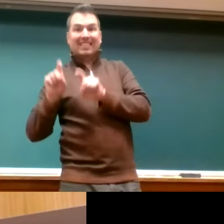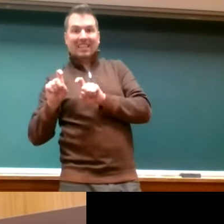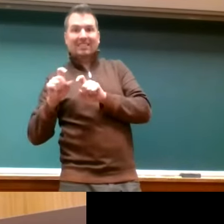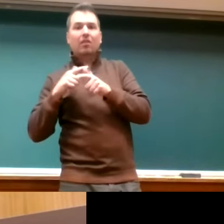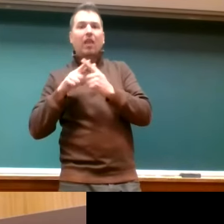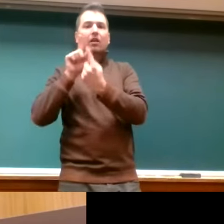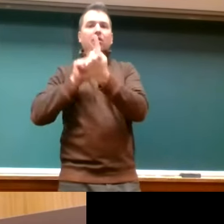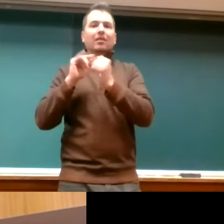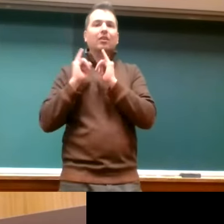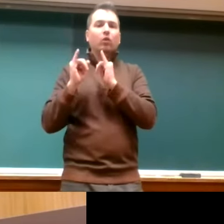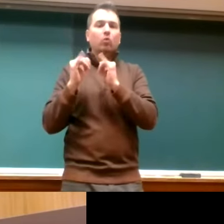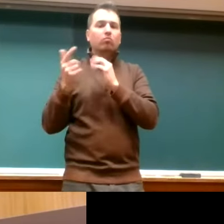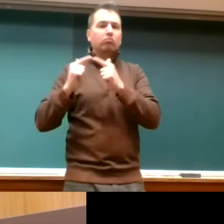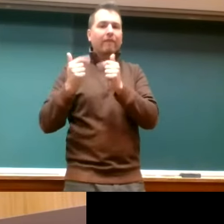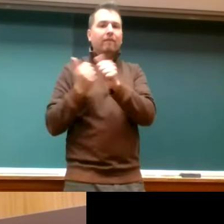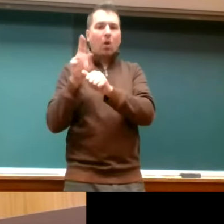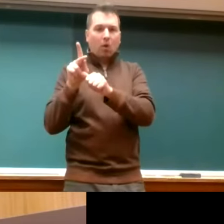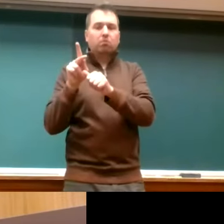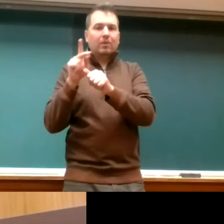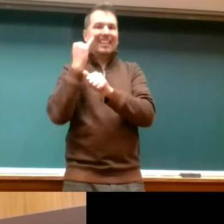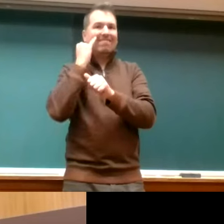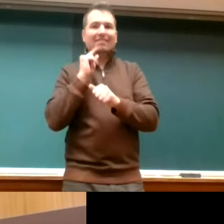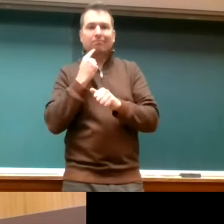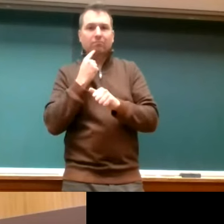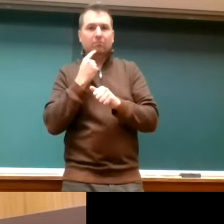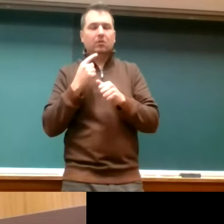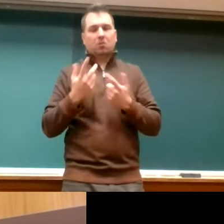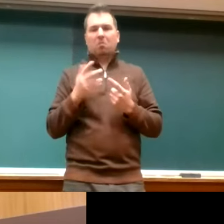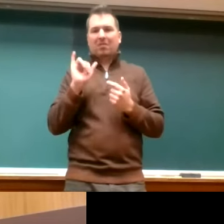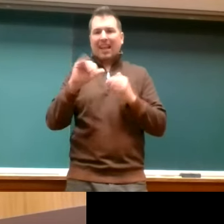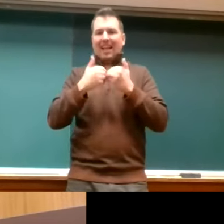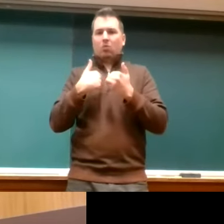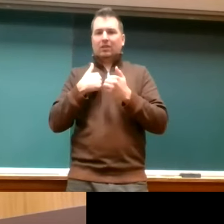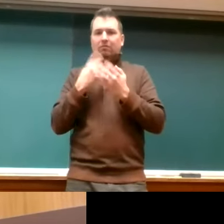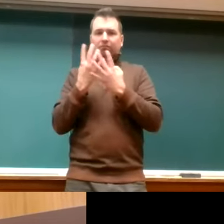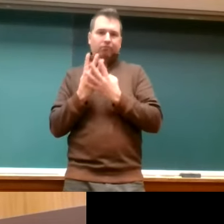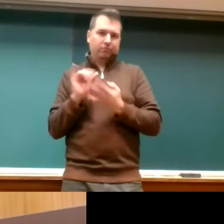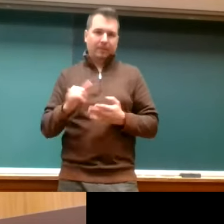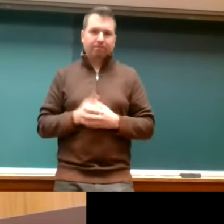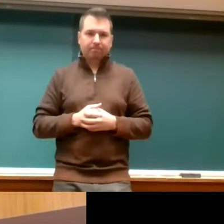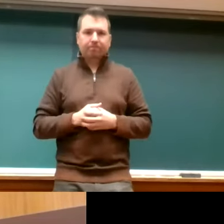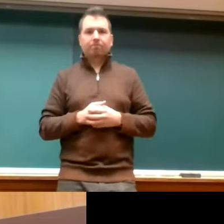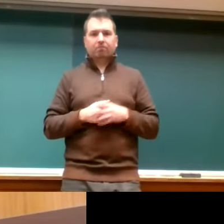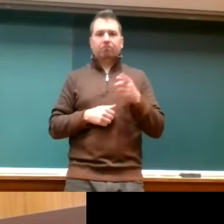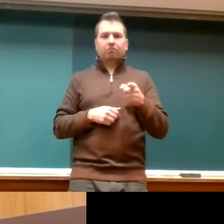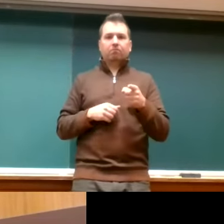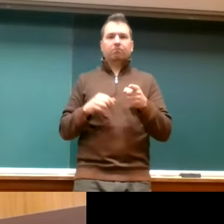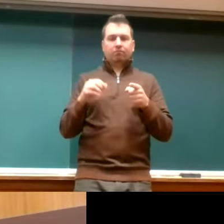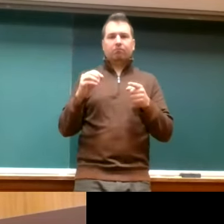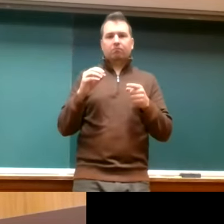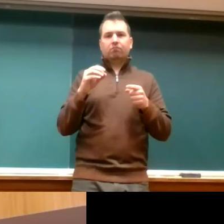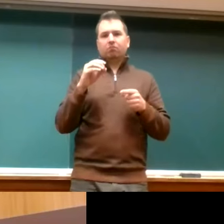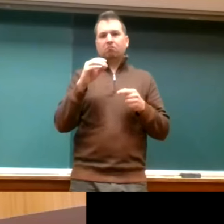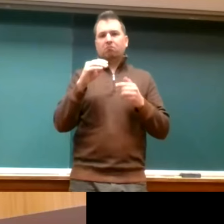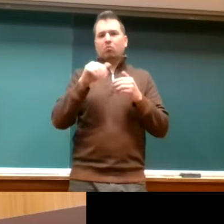then we follow up. Okay. Next question. What are the training hours for